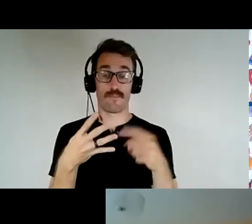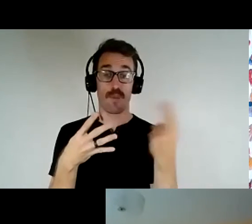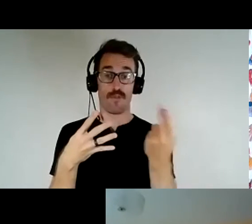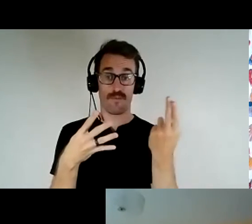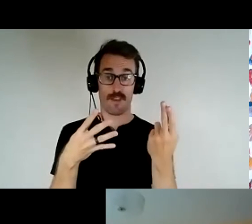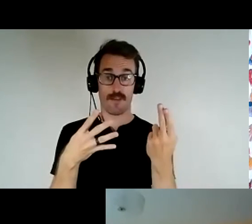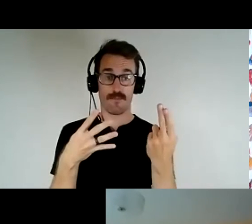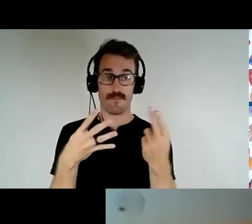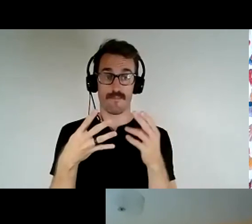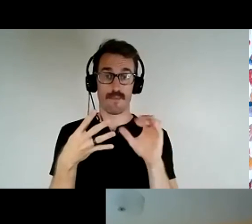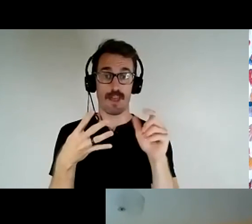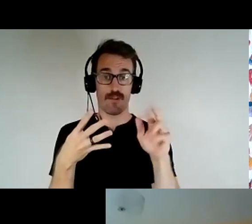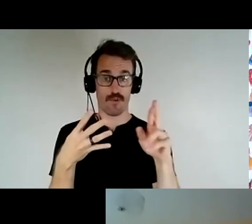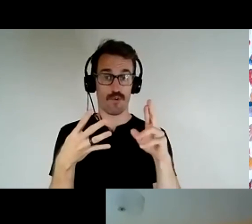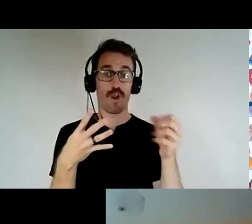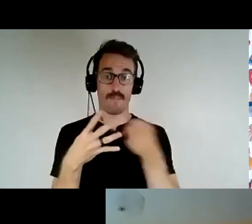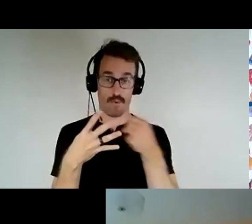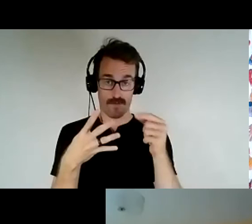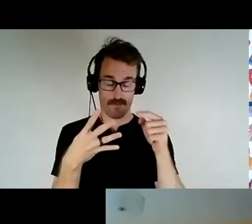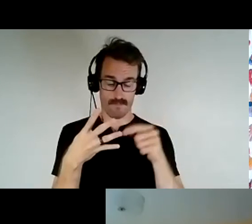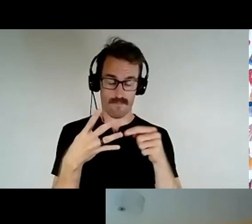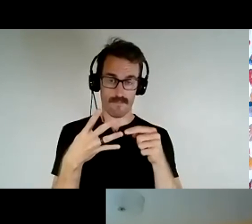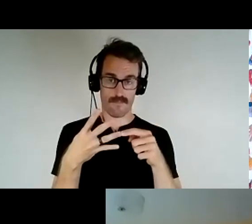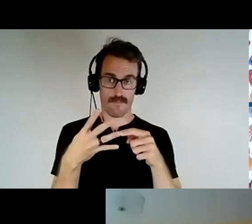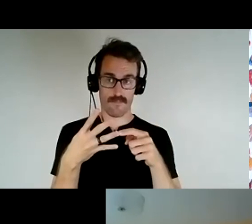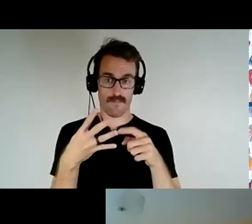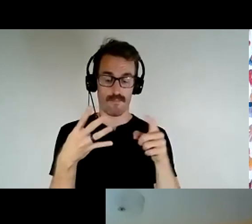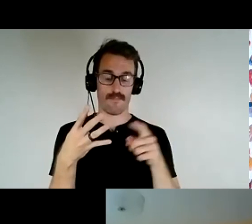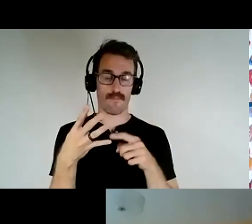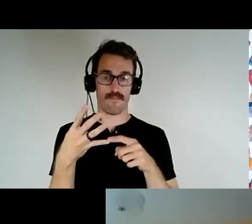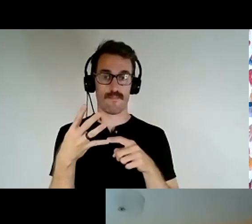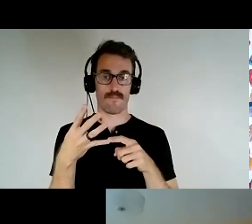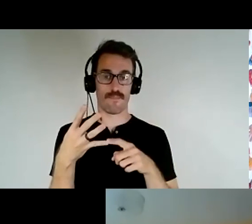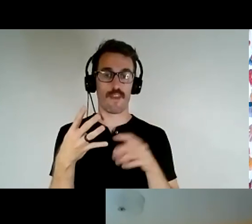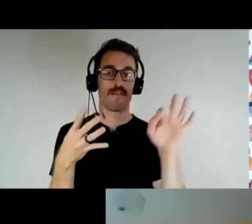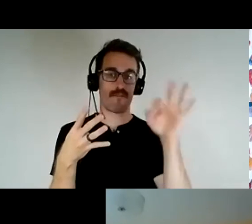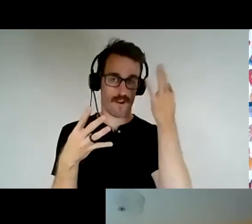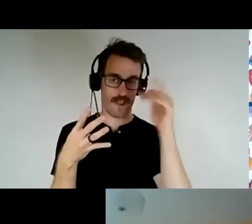elder abuse hosted again by Olivier in French, and then Friday, Anthony's